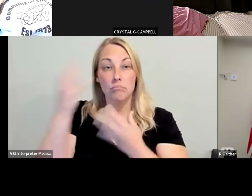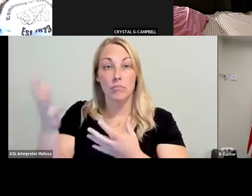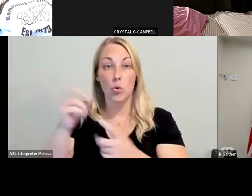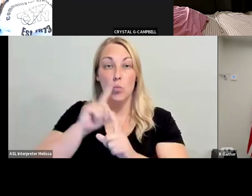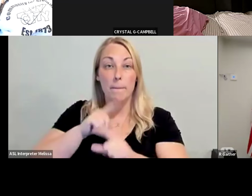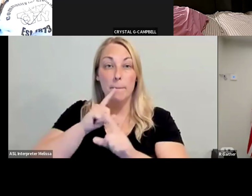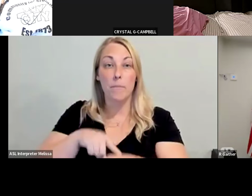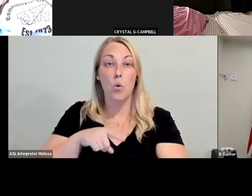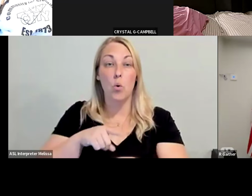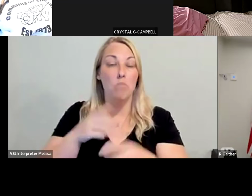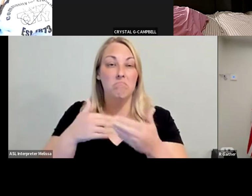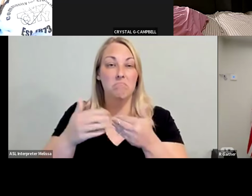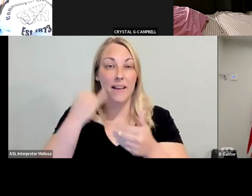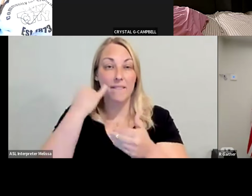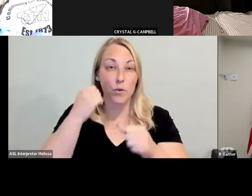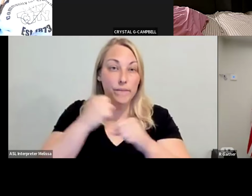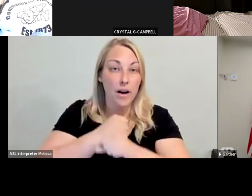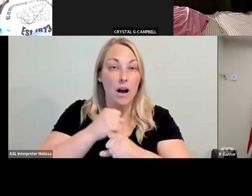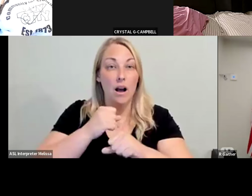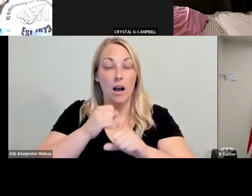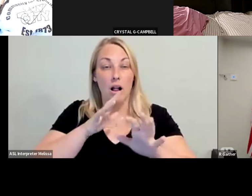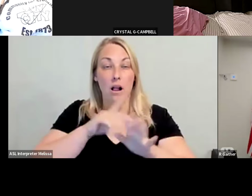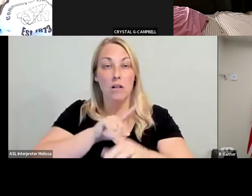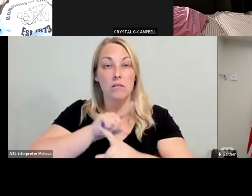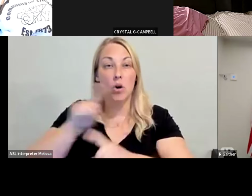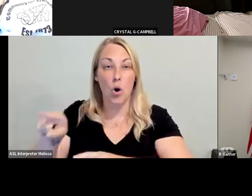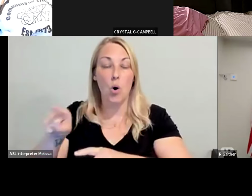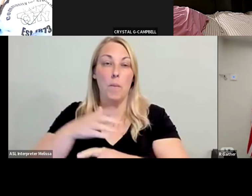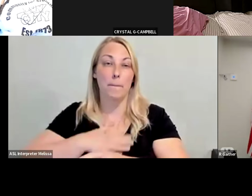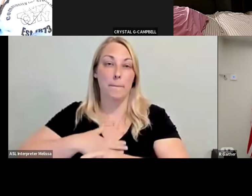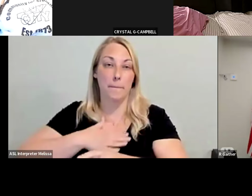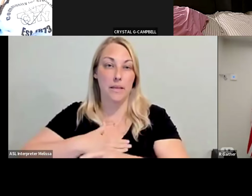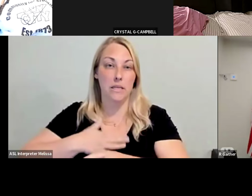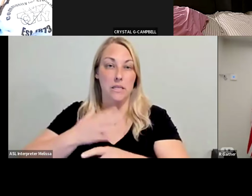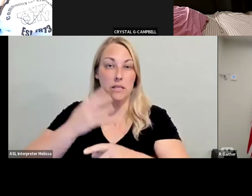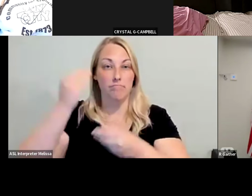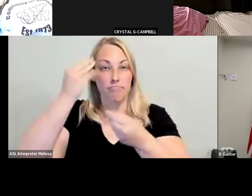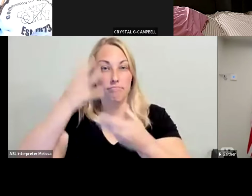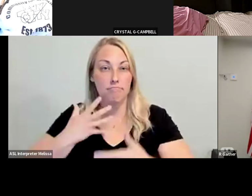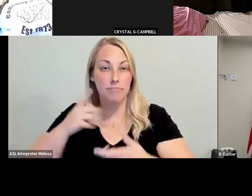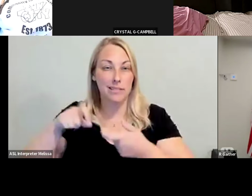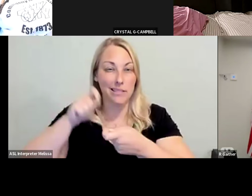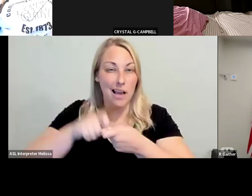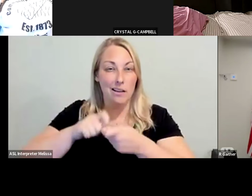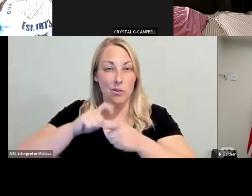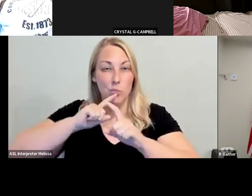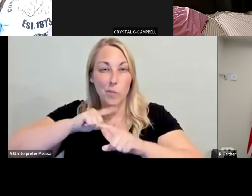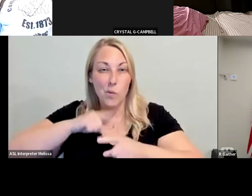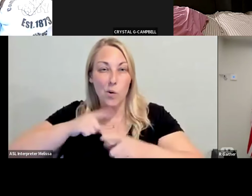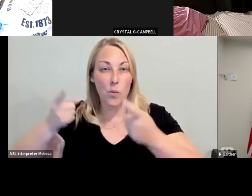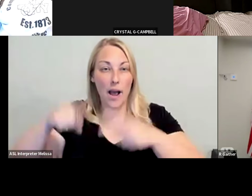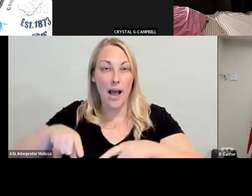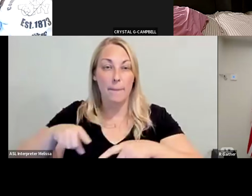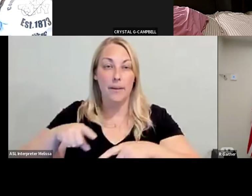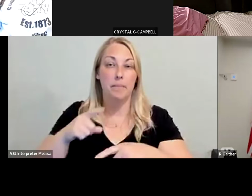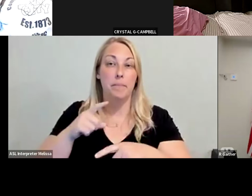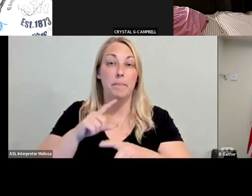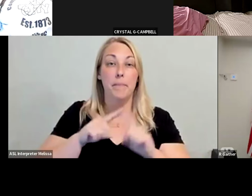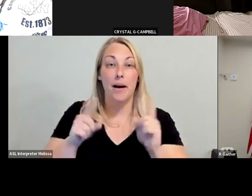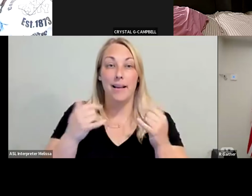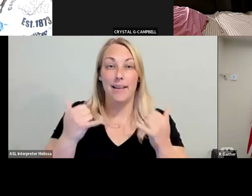you're able to fight them off, get to the police station, be able to tell us kind of where it happened and report it. Because what happens is now you're setting